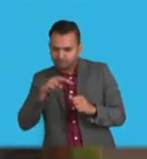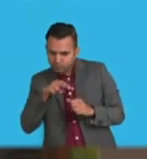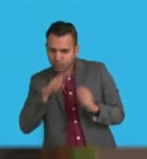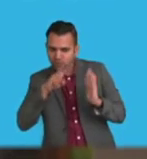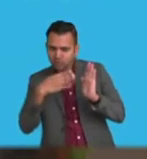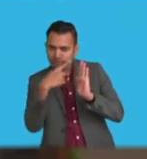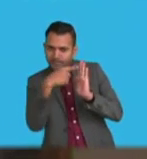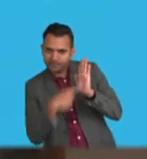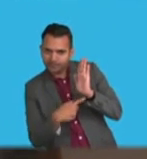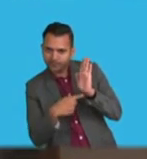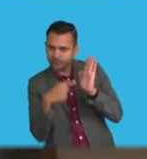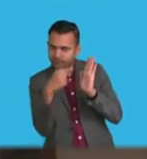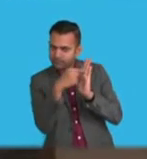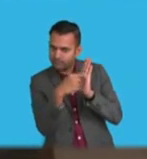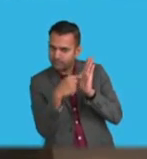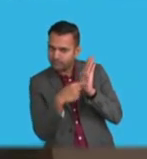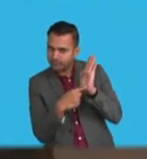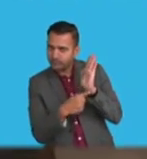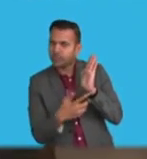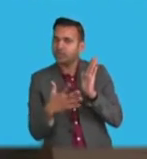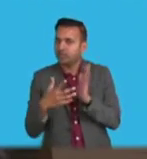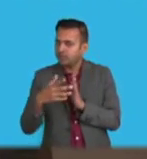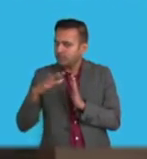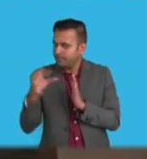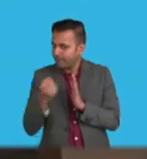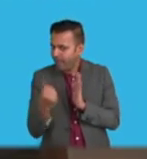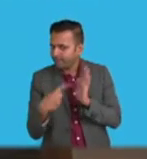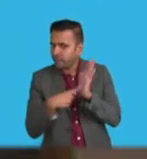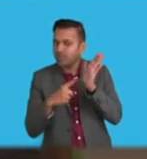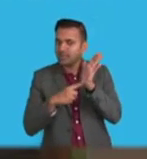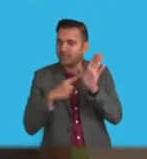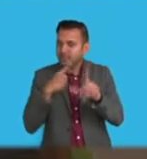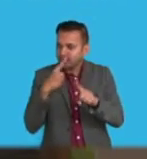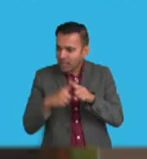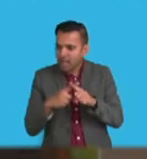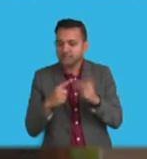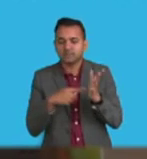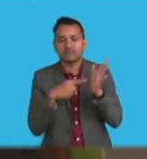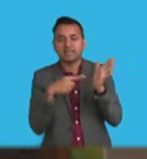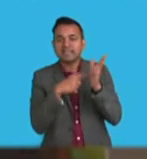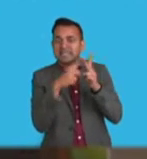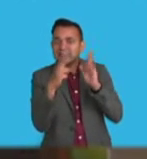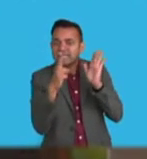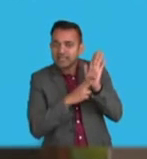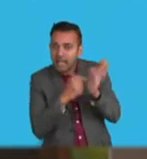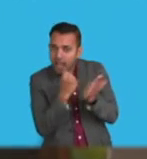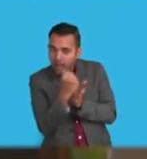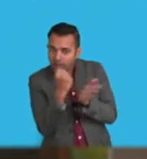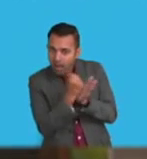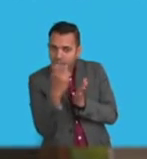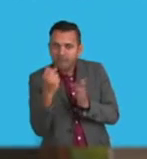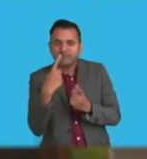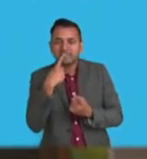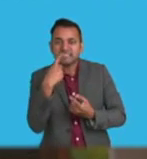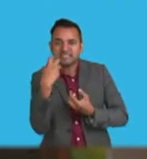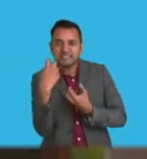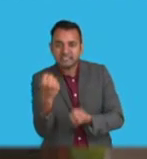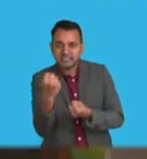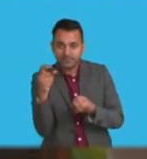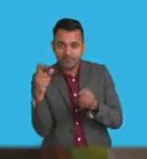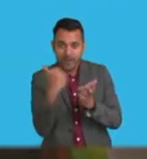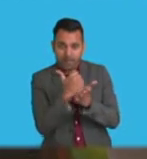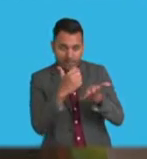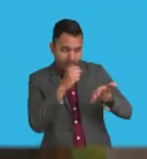means the agency has to have a TIN, and the person running that agency also have to have a TIN number, and the agency has to pay a bond